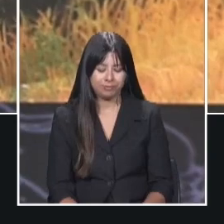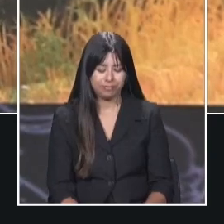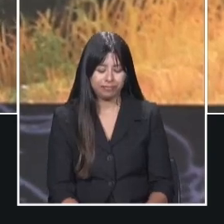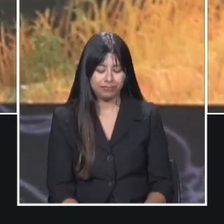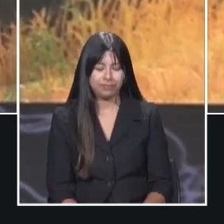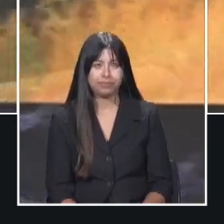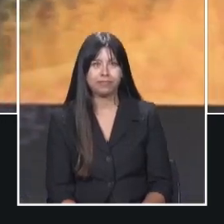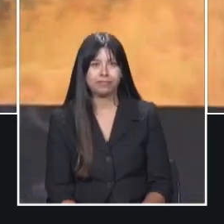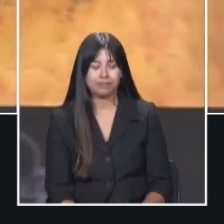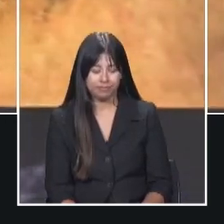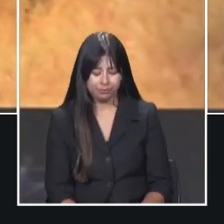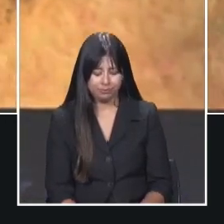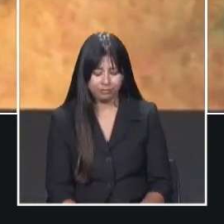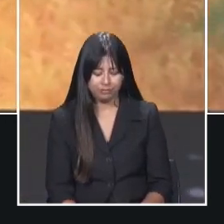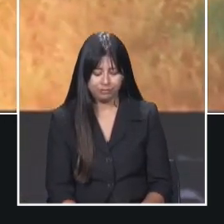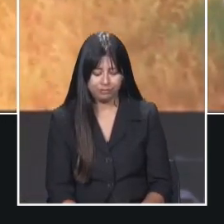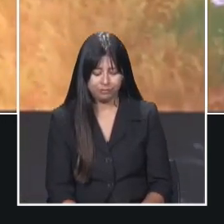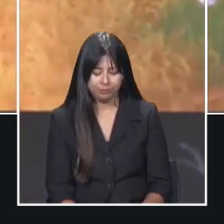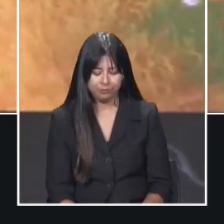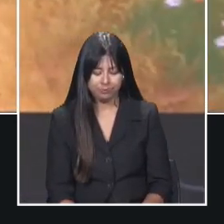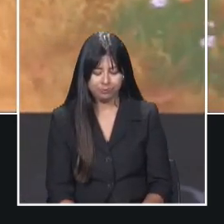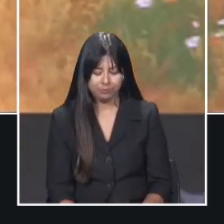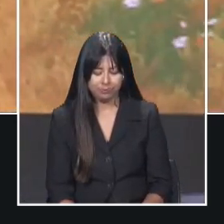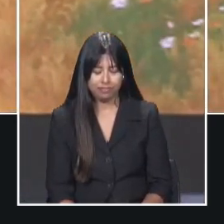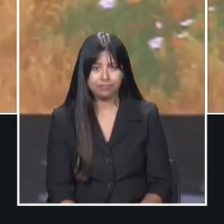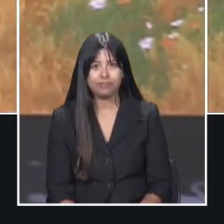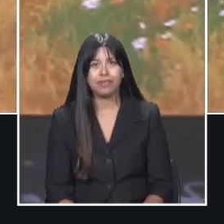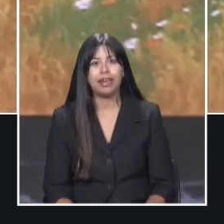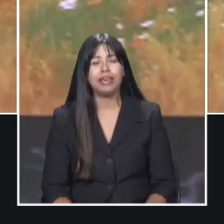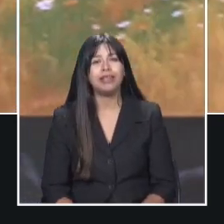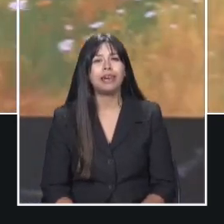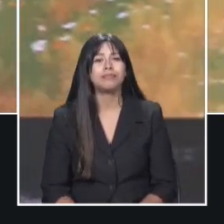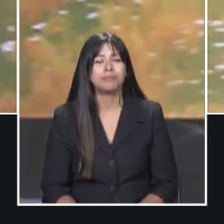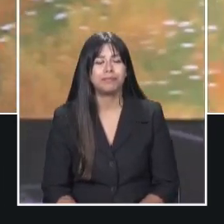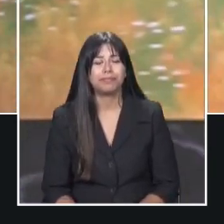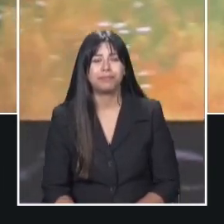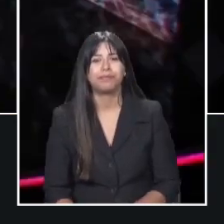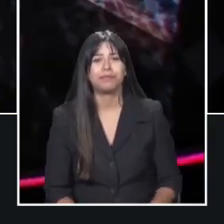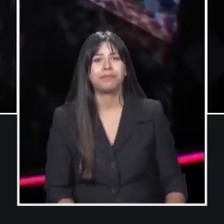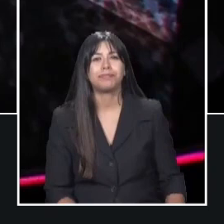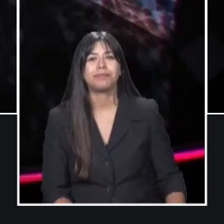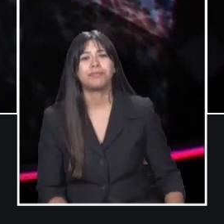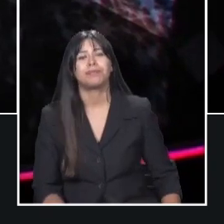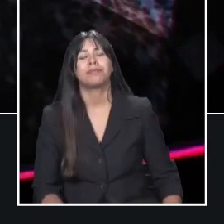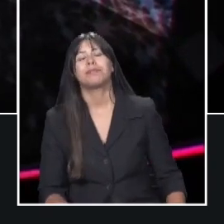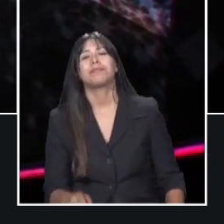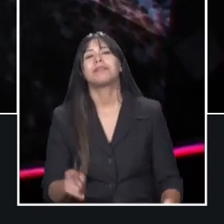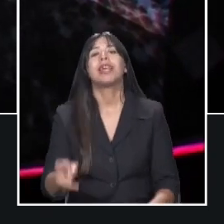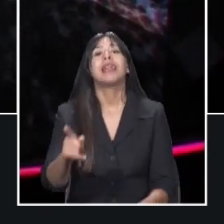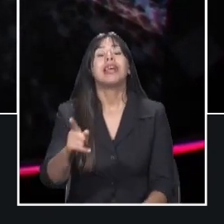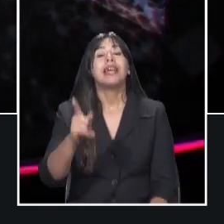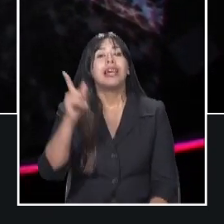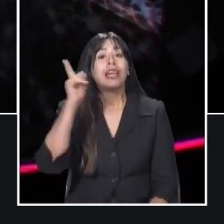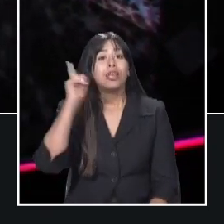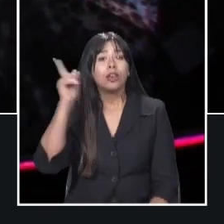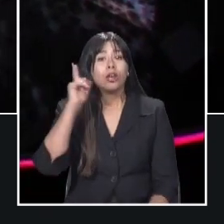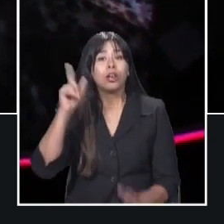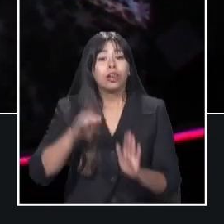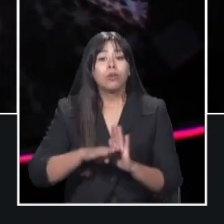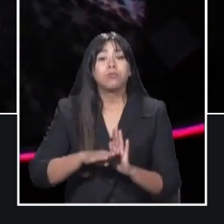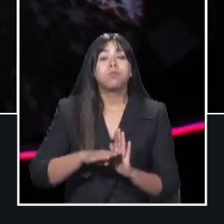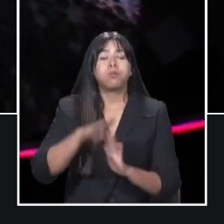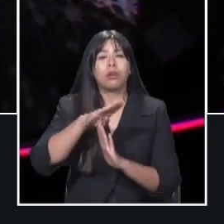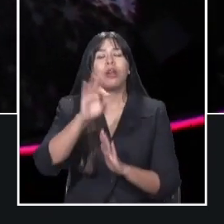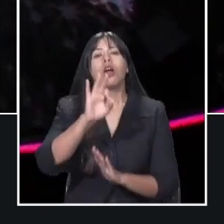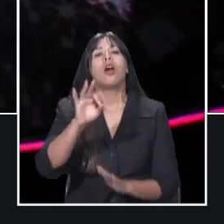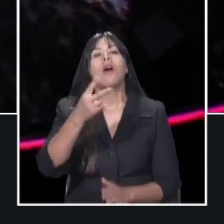You will hear sound in very high definition. All 20,000 tones that your ear